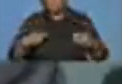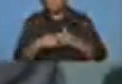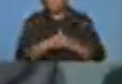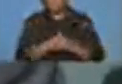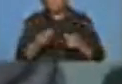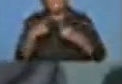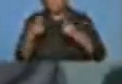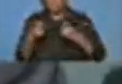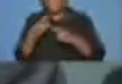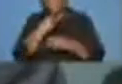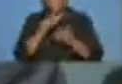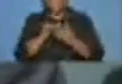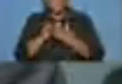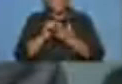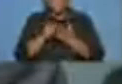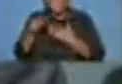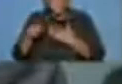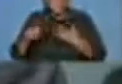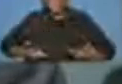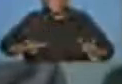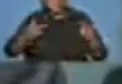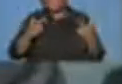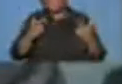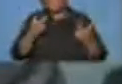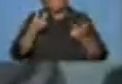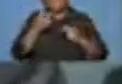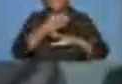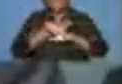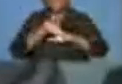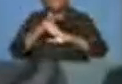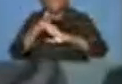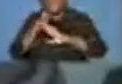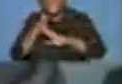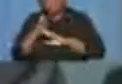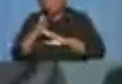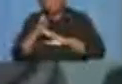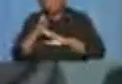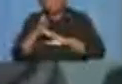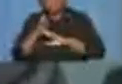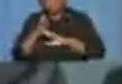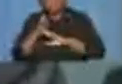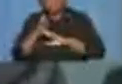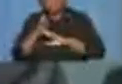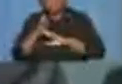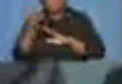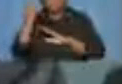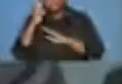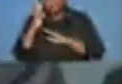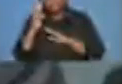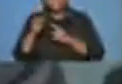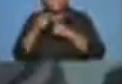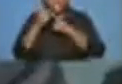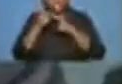we find that the increase could have been looked at for those individuals in a special way. And